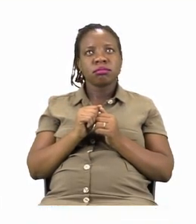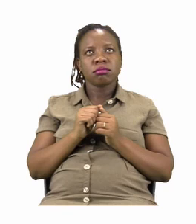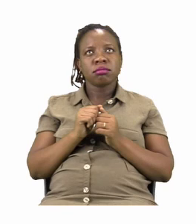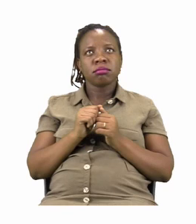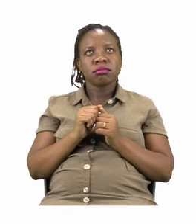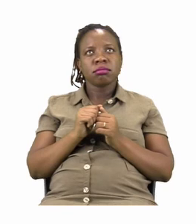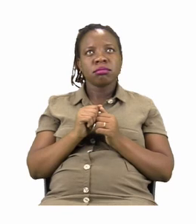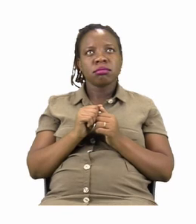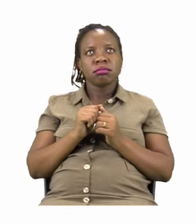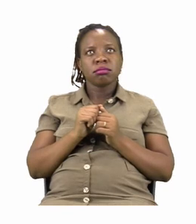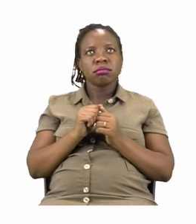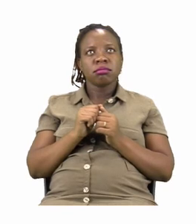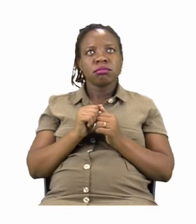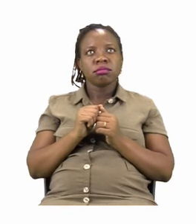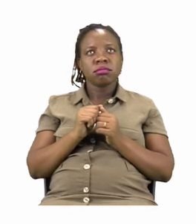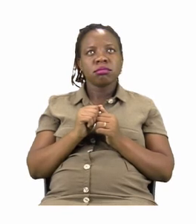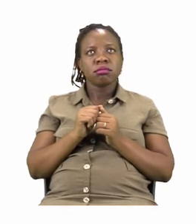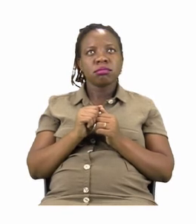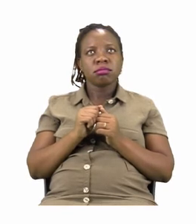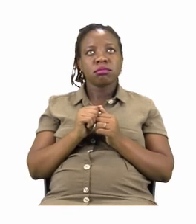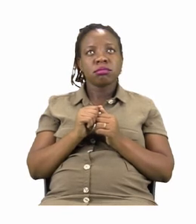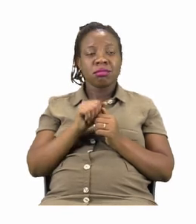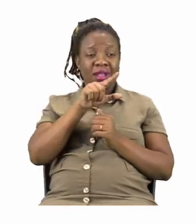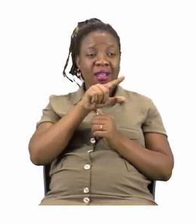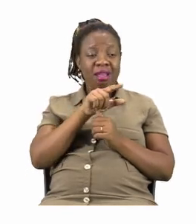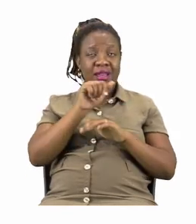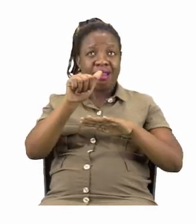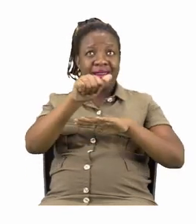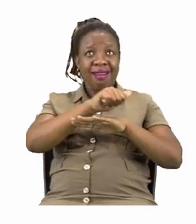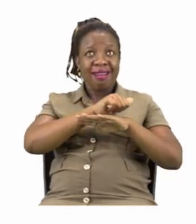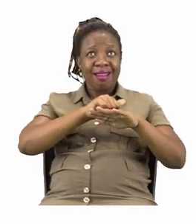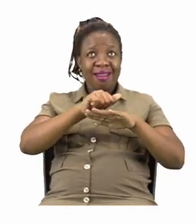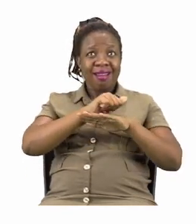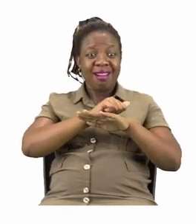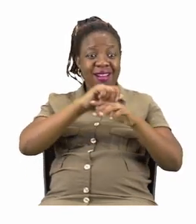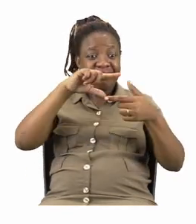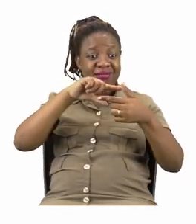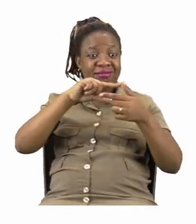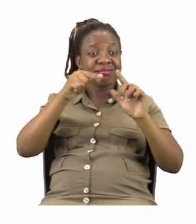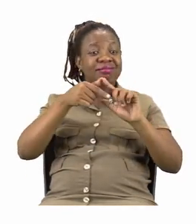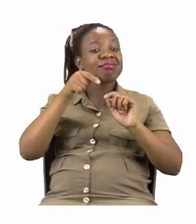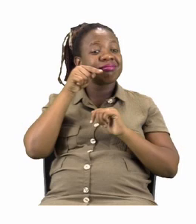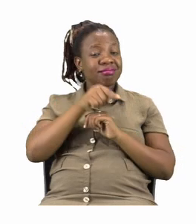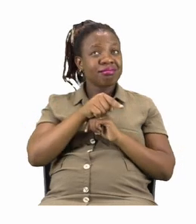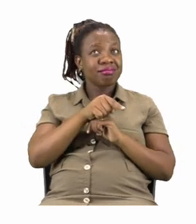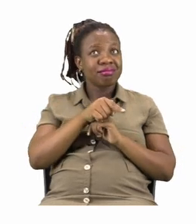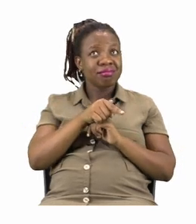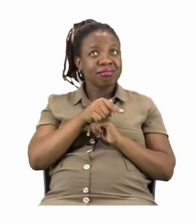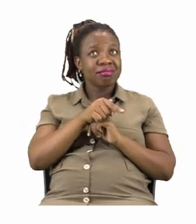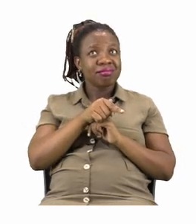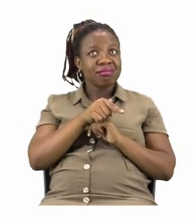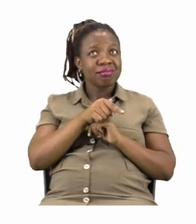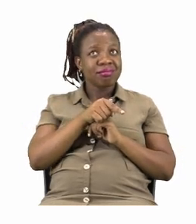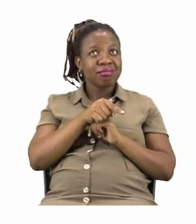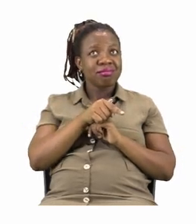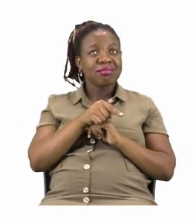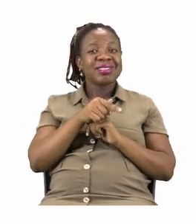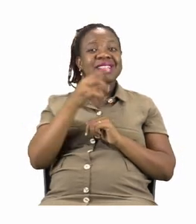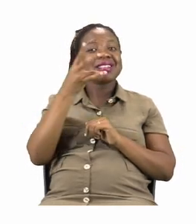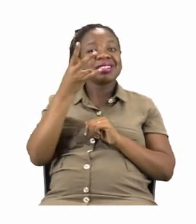there. It says, the area of this shape has